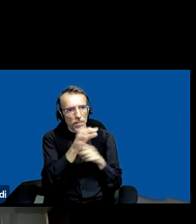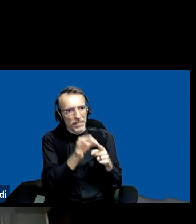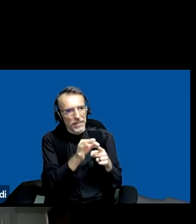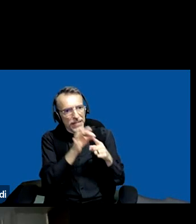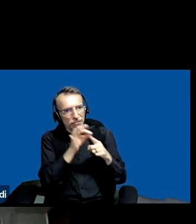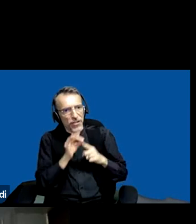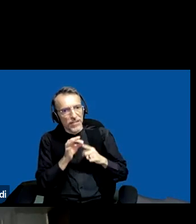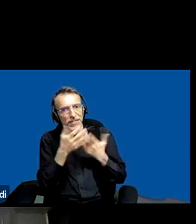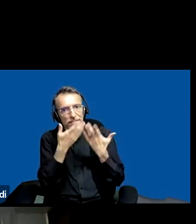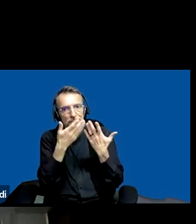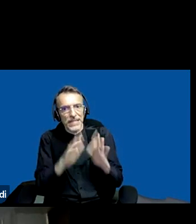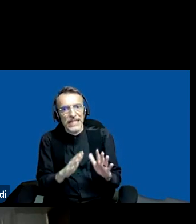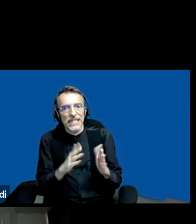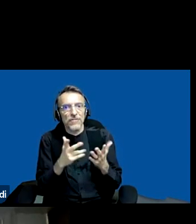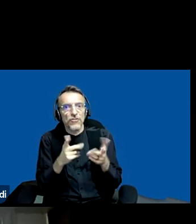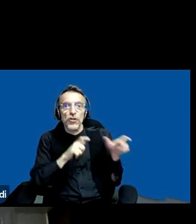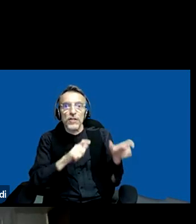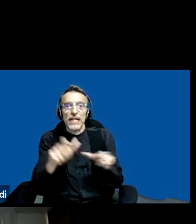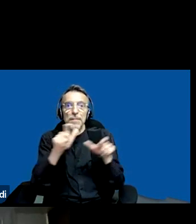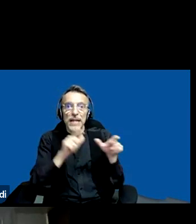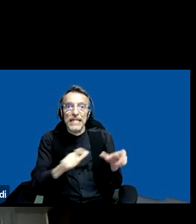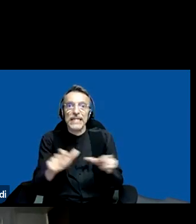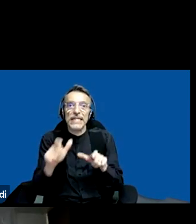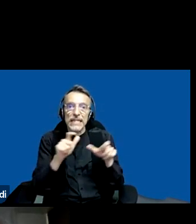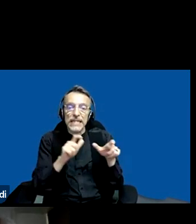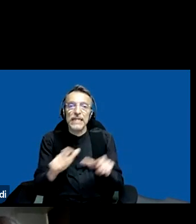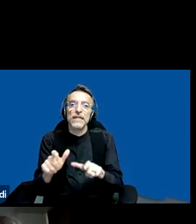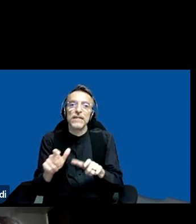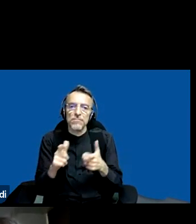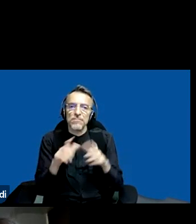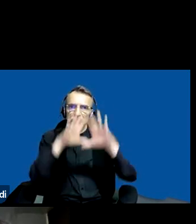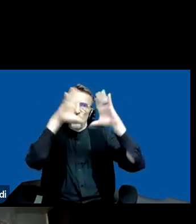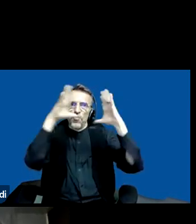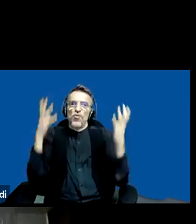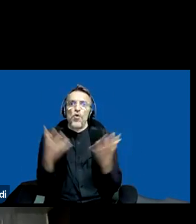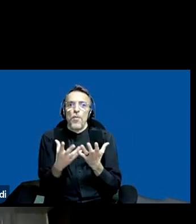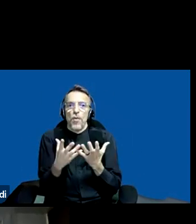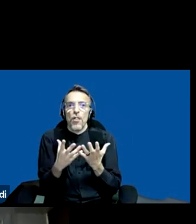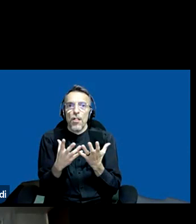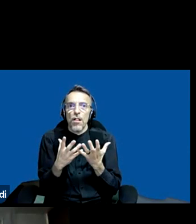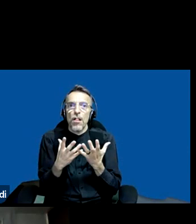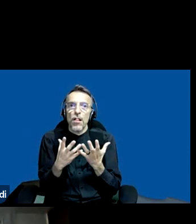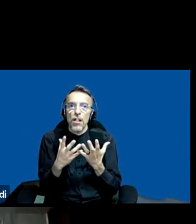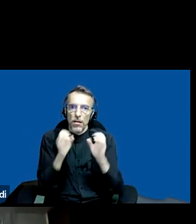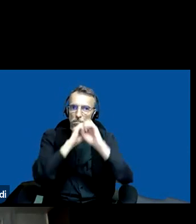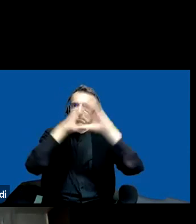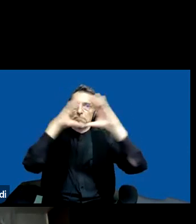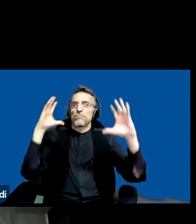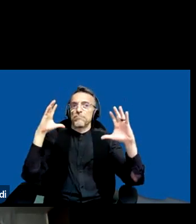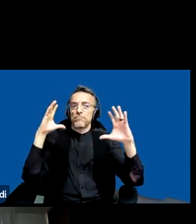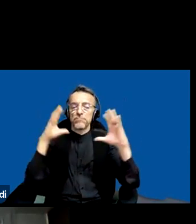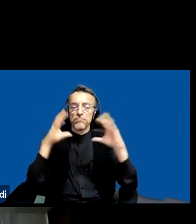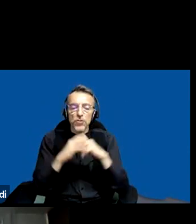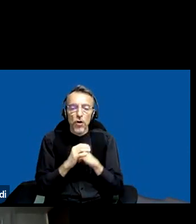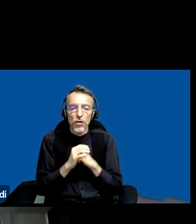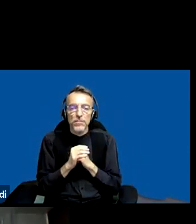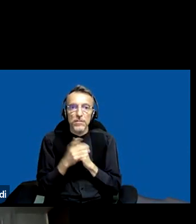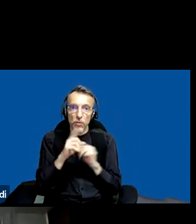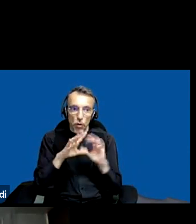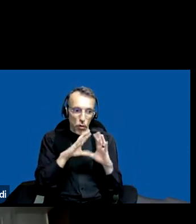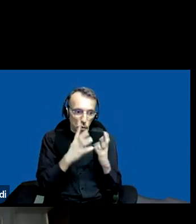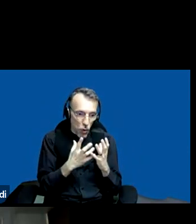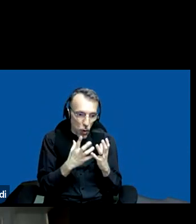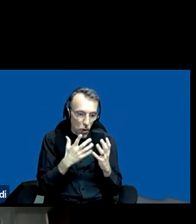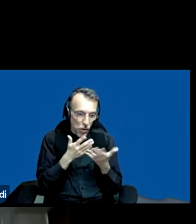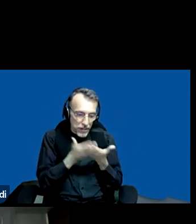that we start to think about sustainability, which has a more sort of global, all-encompassing term. Within global studies, we do